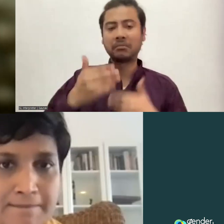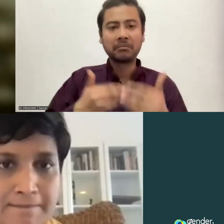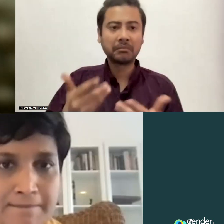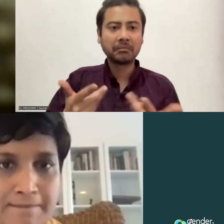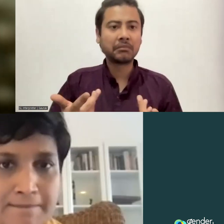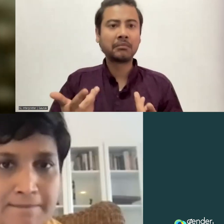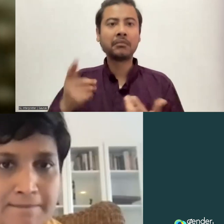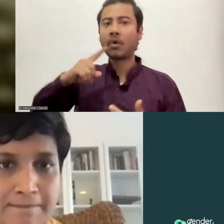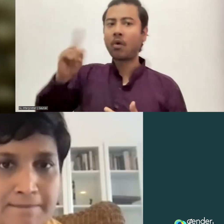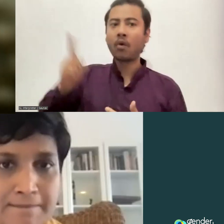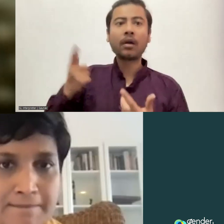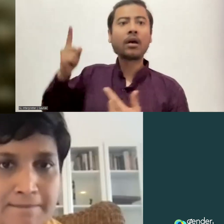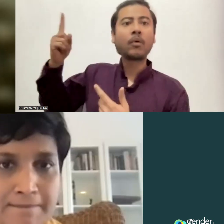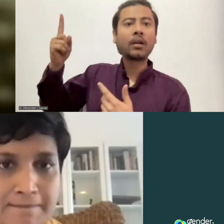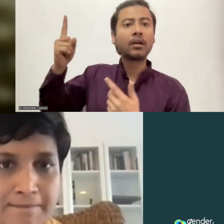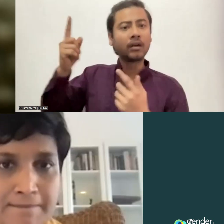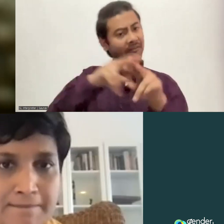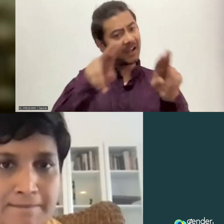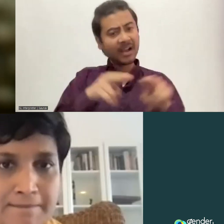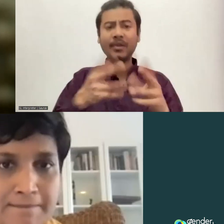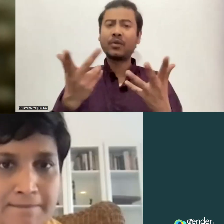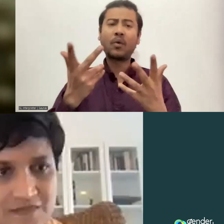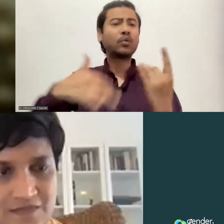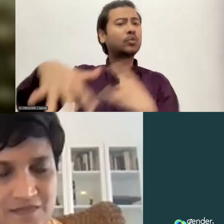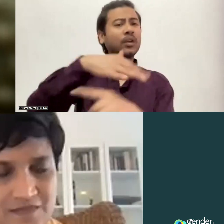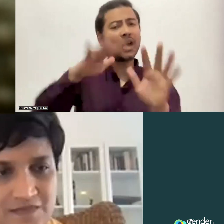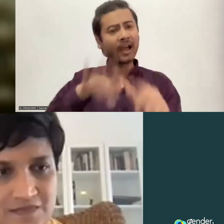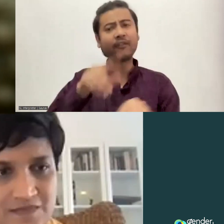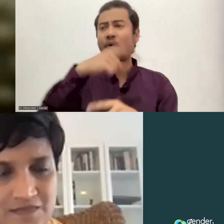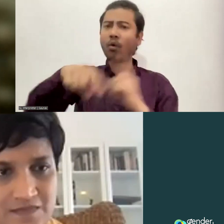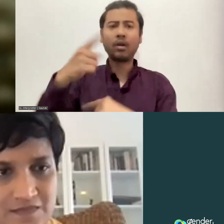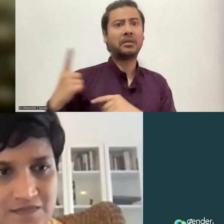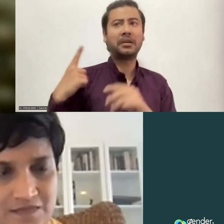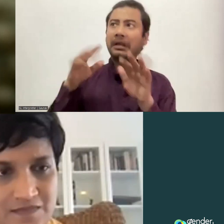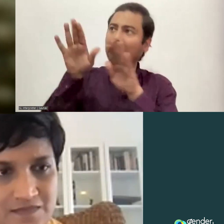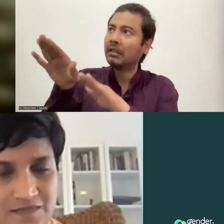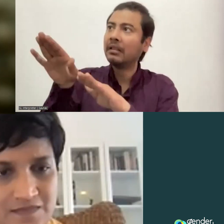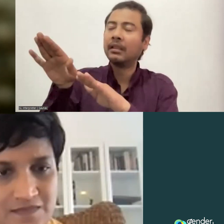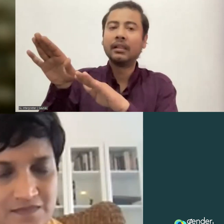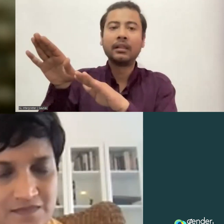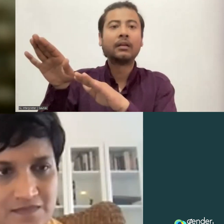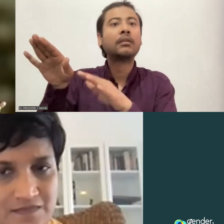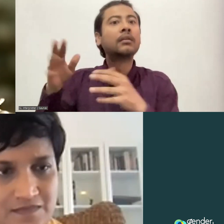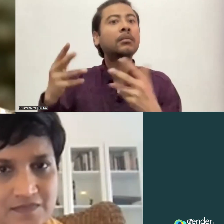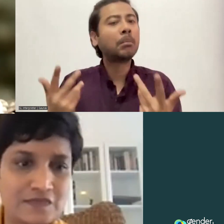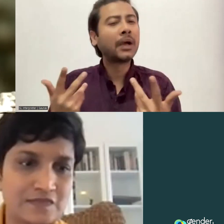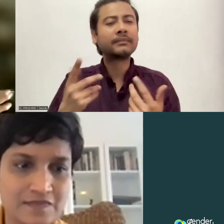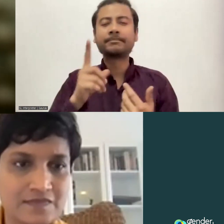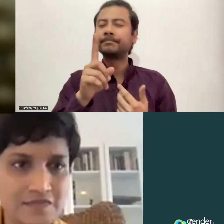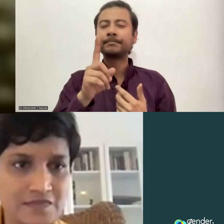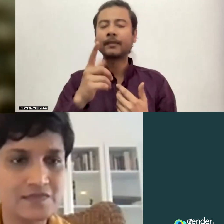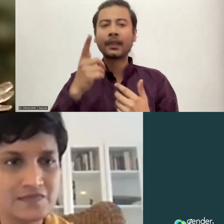spaces which people feel they can belong to. You can't create spaces where there is